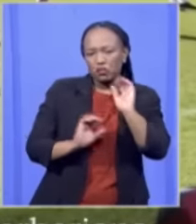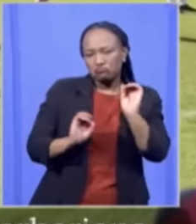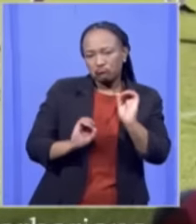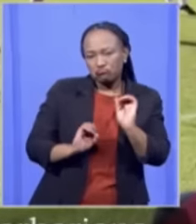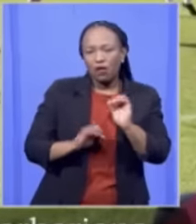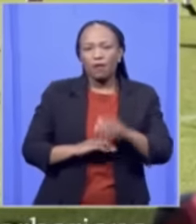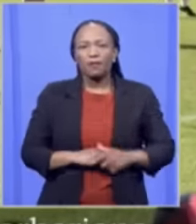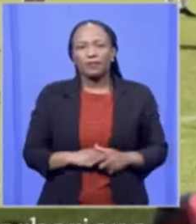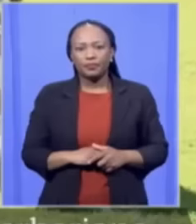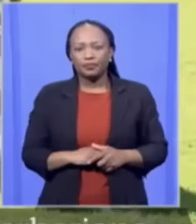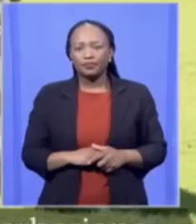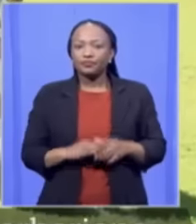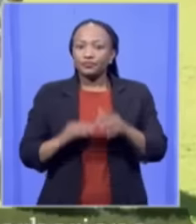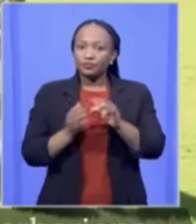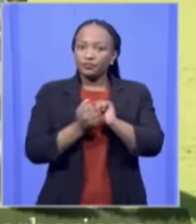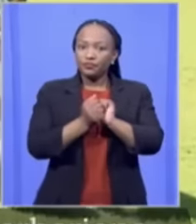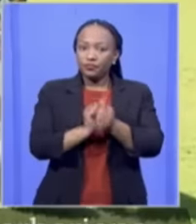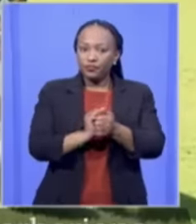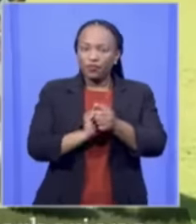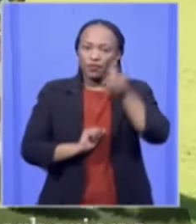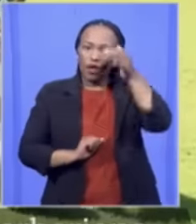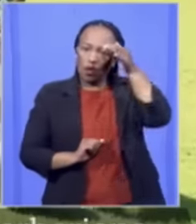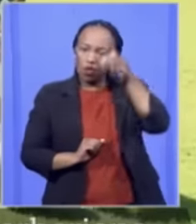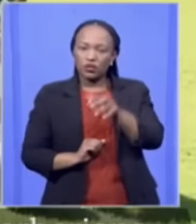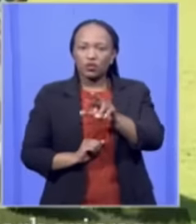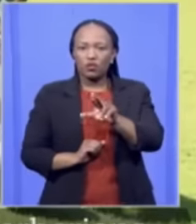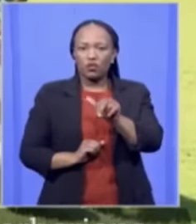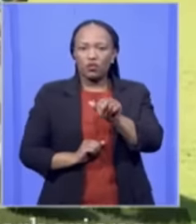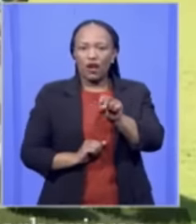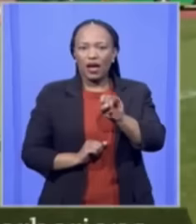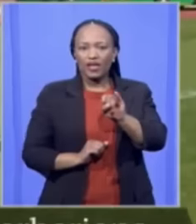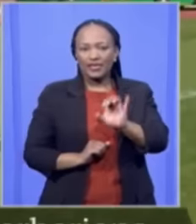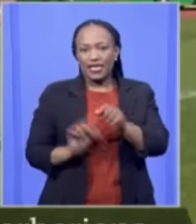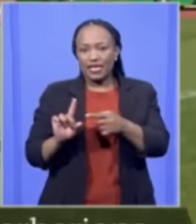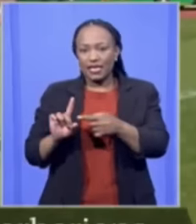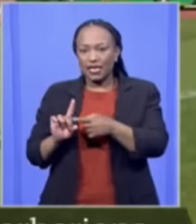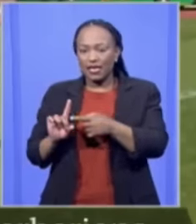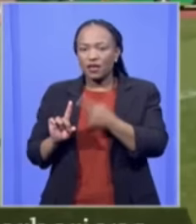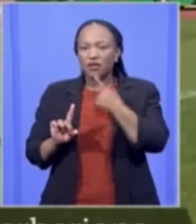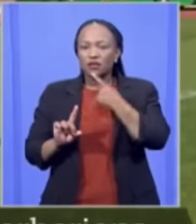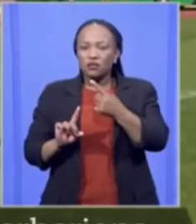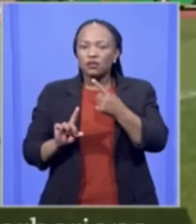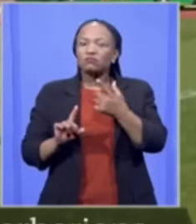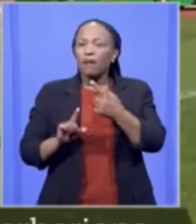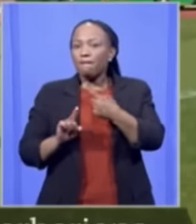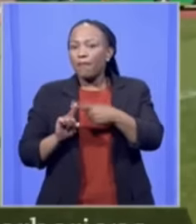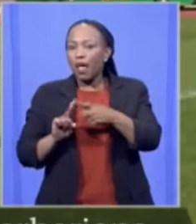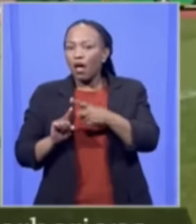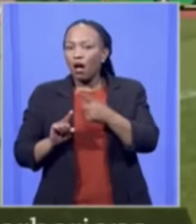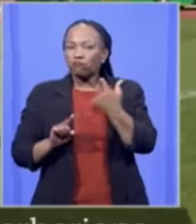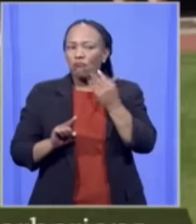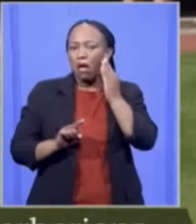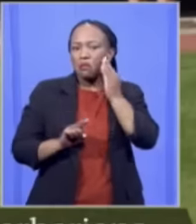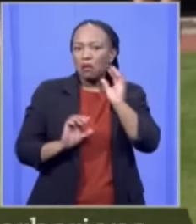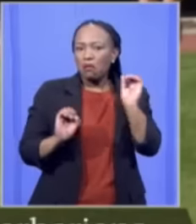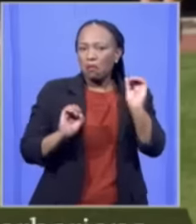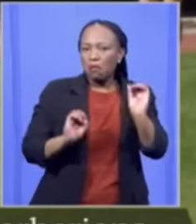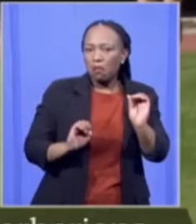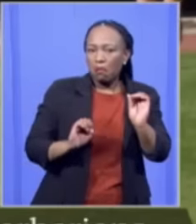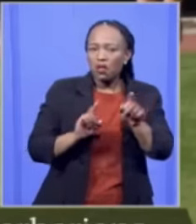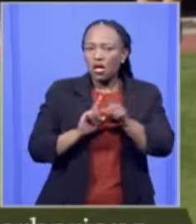Mo go tsa metshameko, mokatisi wa Springbok Rassie Erasmus wa akareditse batshameki ba ba iseng ba tshamekele setlhopha sa bosetšhaba